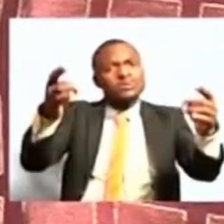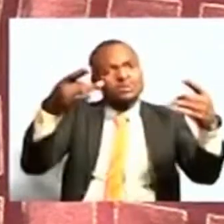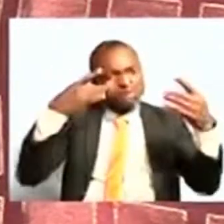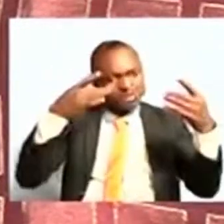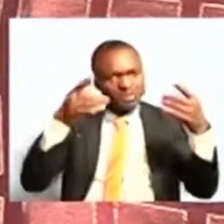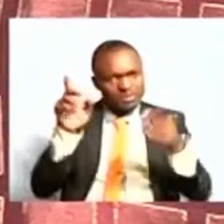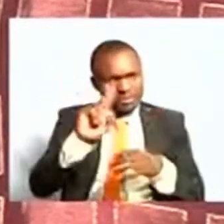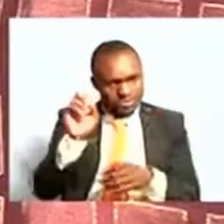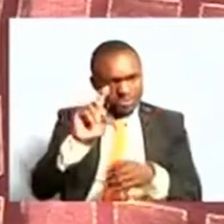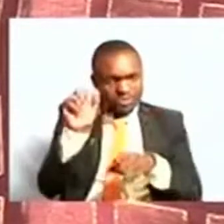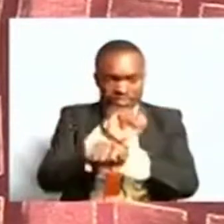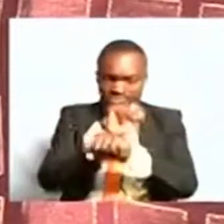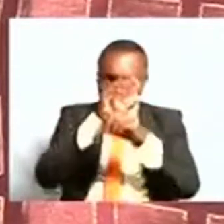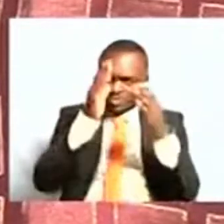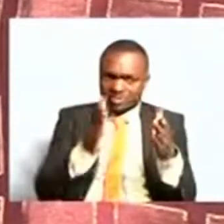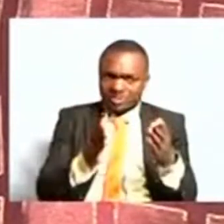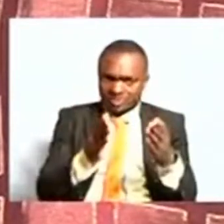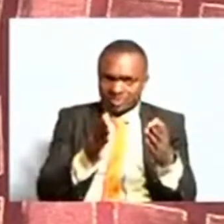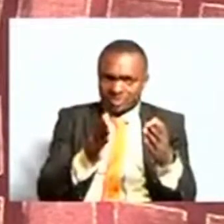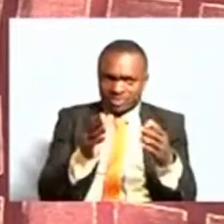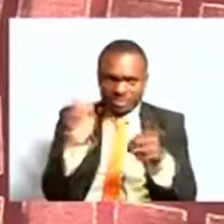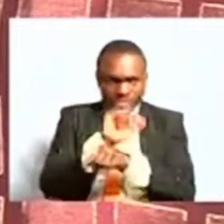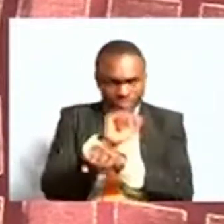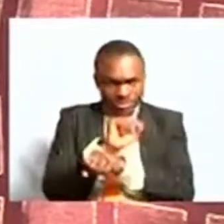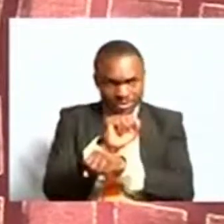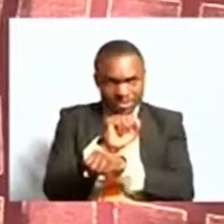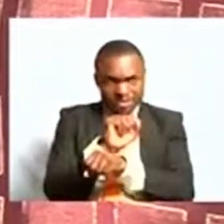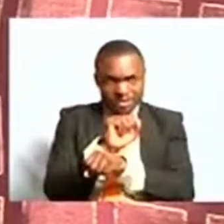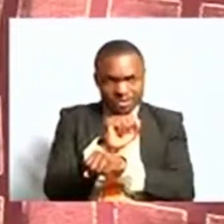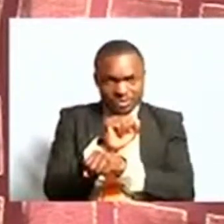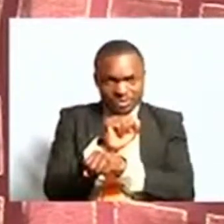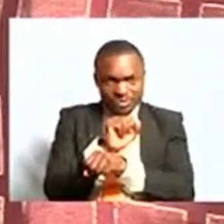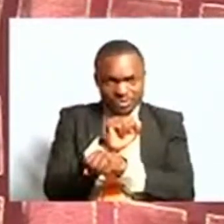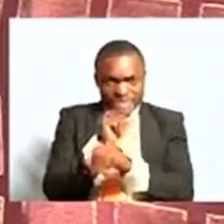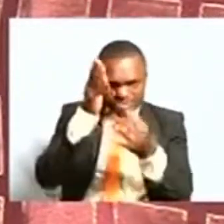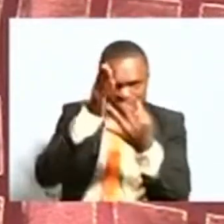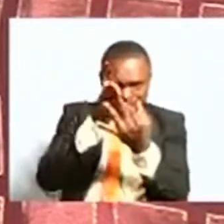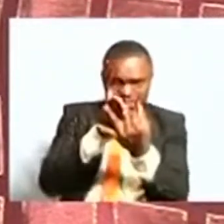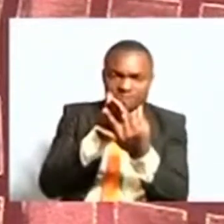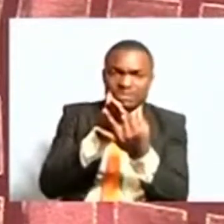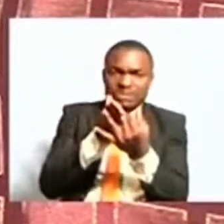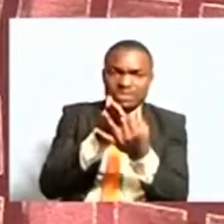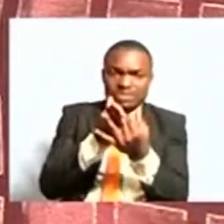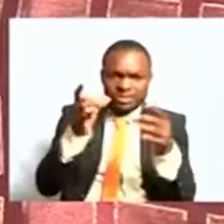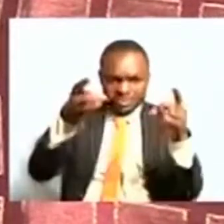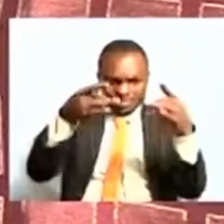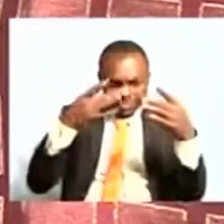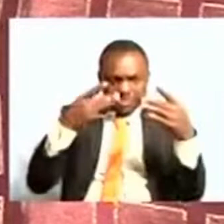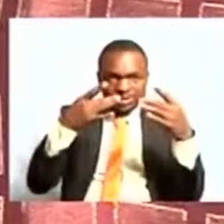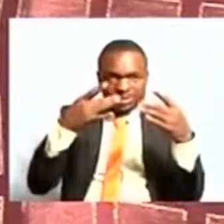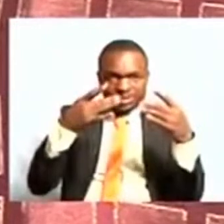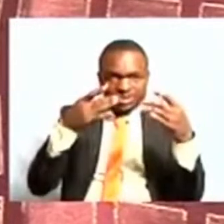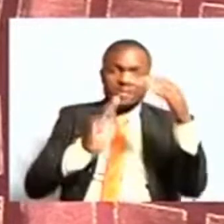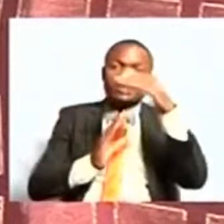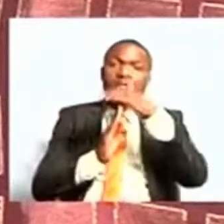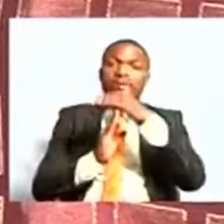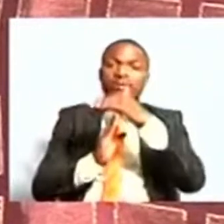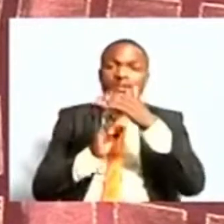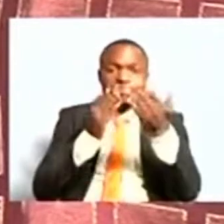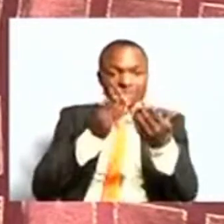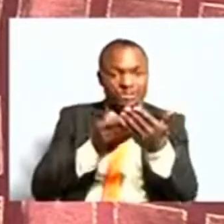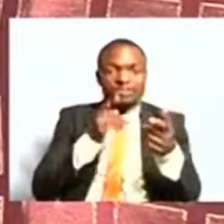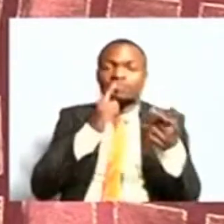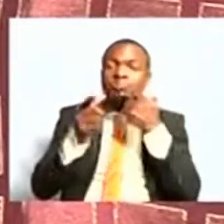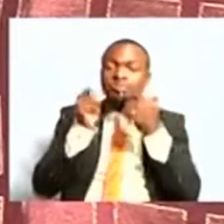where the driver drives within the speed limit, but not for the conditions of the road. But this one, we are talking about